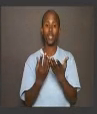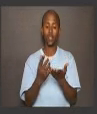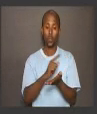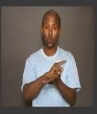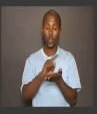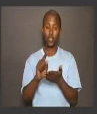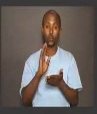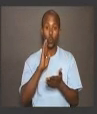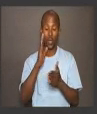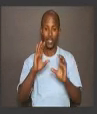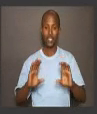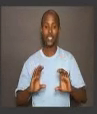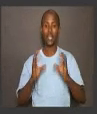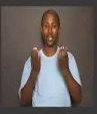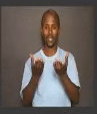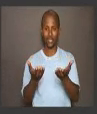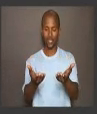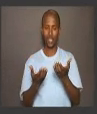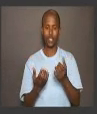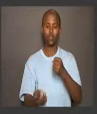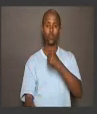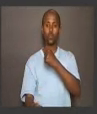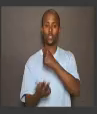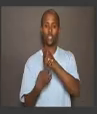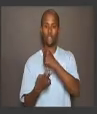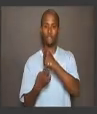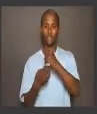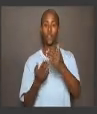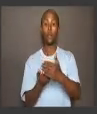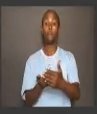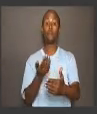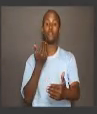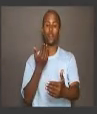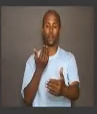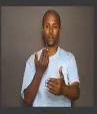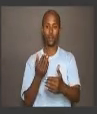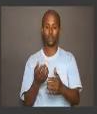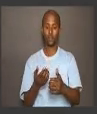the class need to save before it can afford the trip?